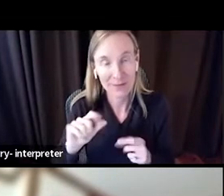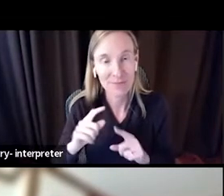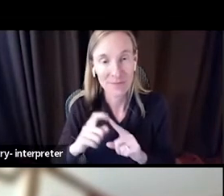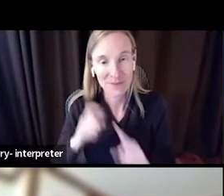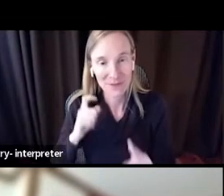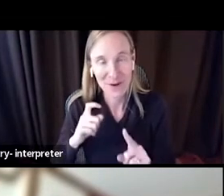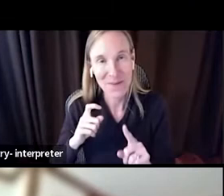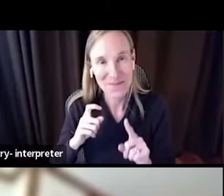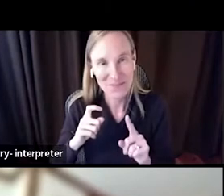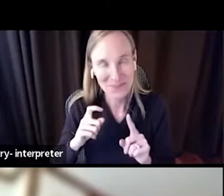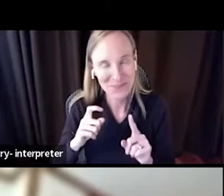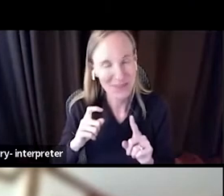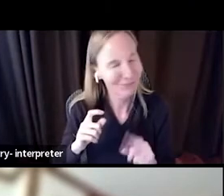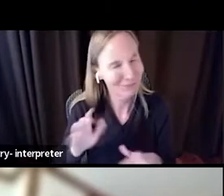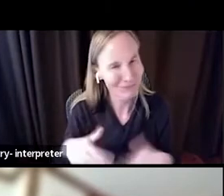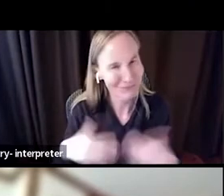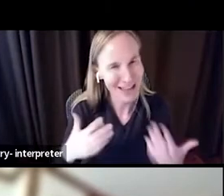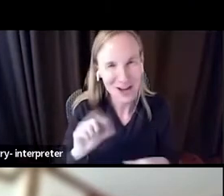from, sorry.